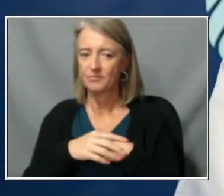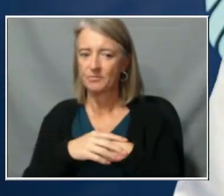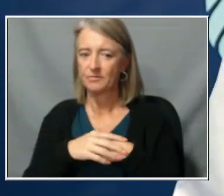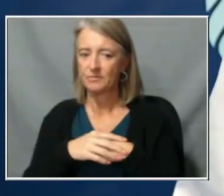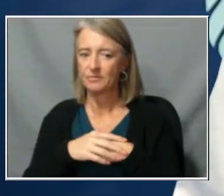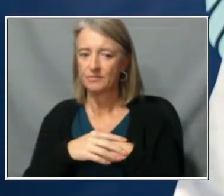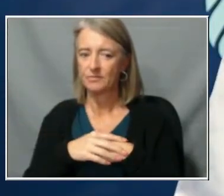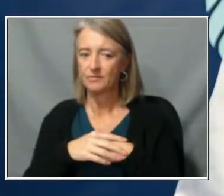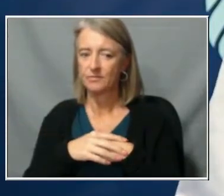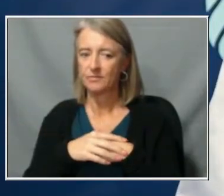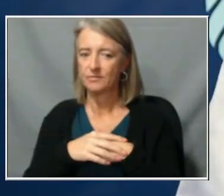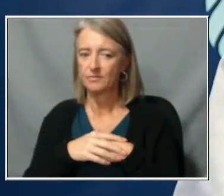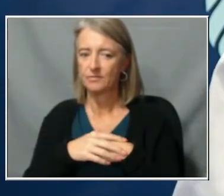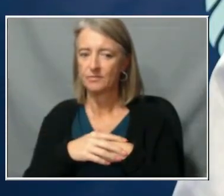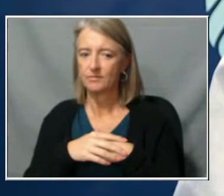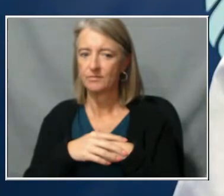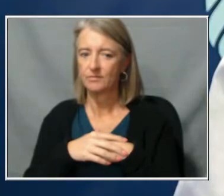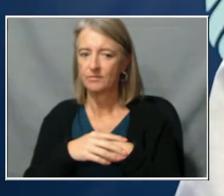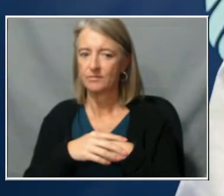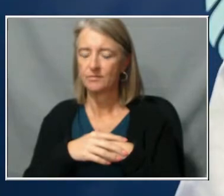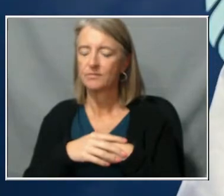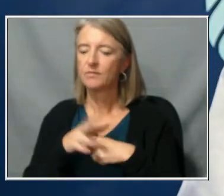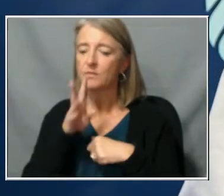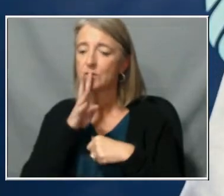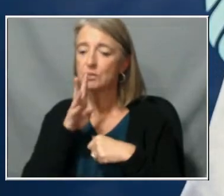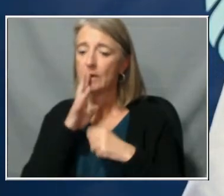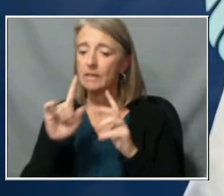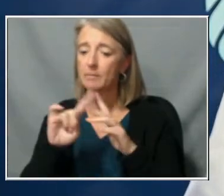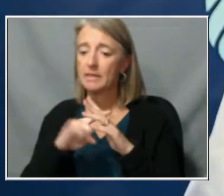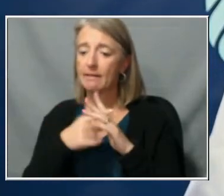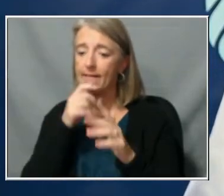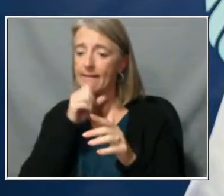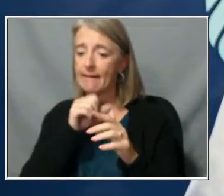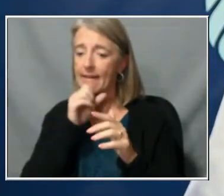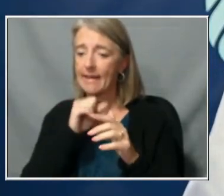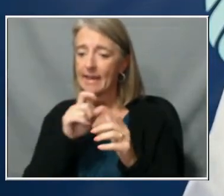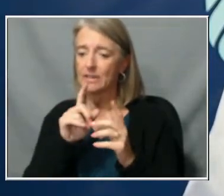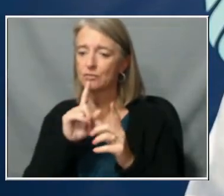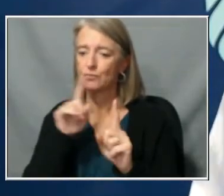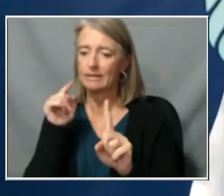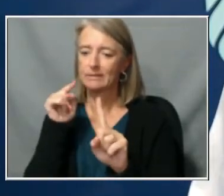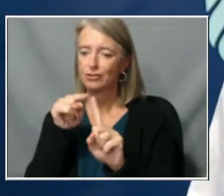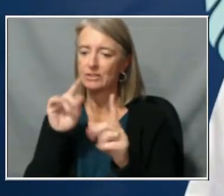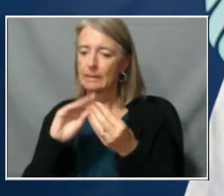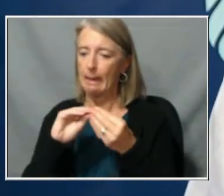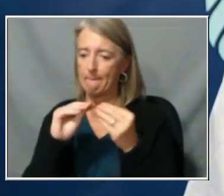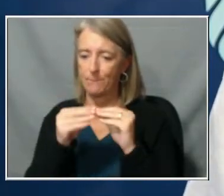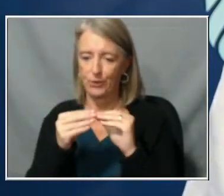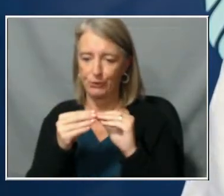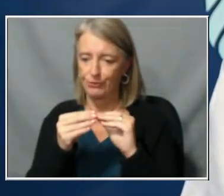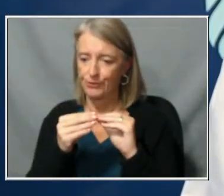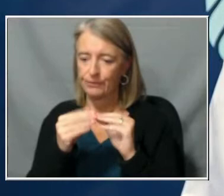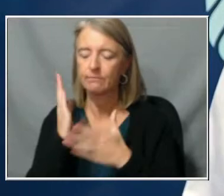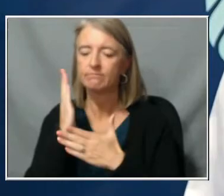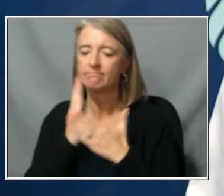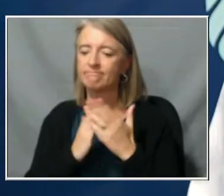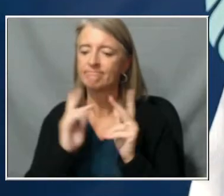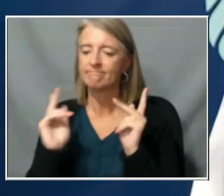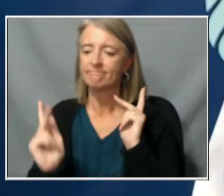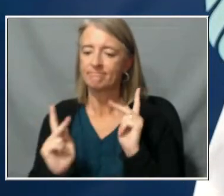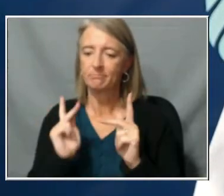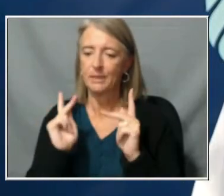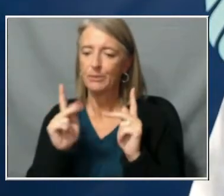So, you know, we talked at the beginning about how age is really just a number. And so for some people who